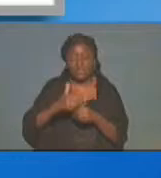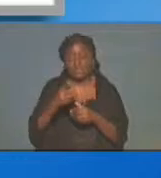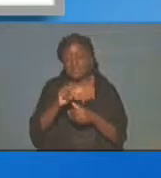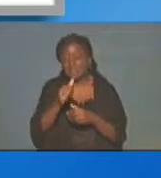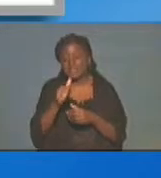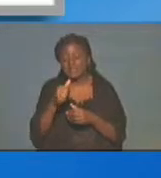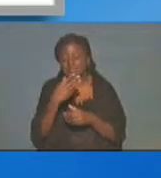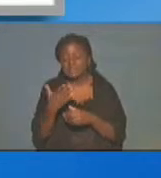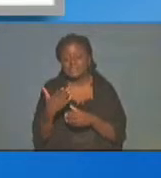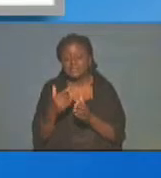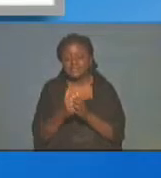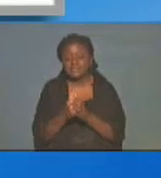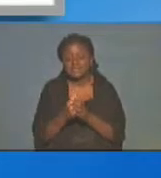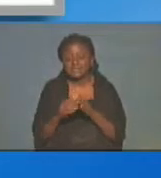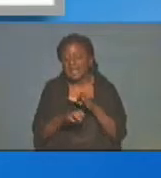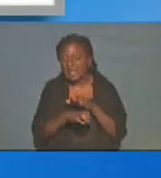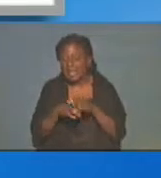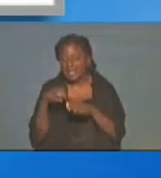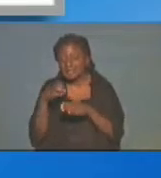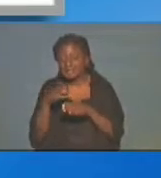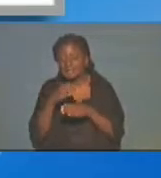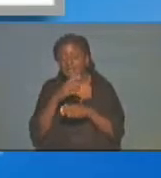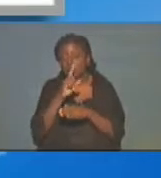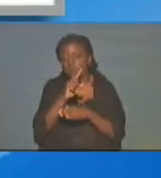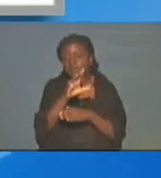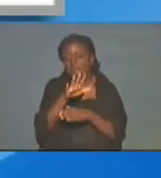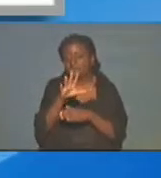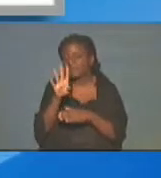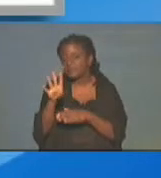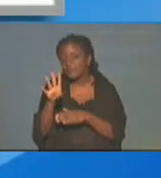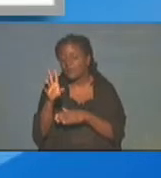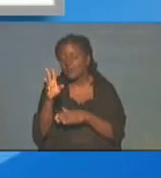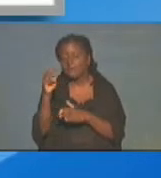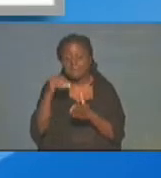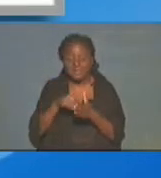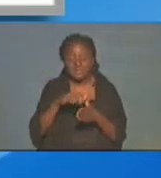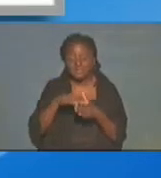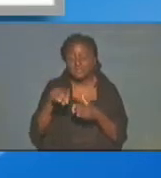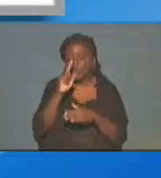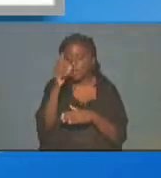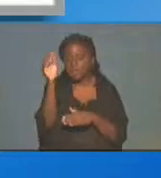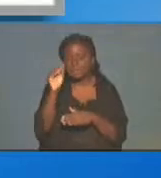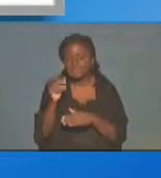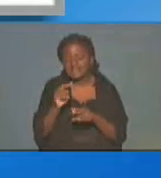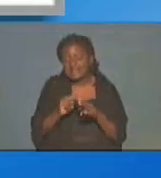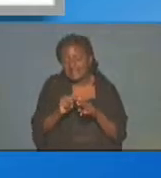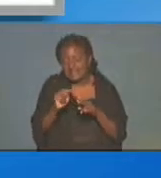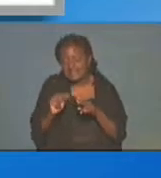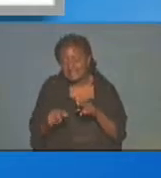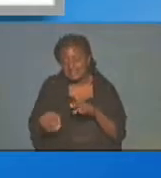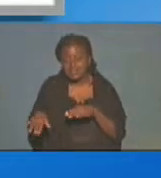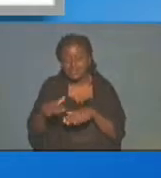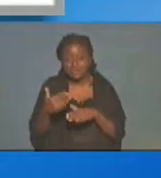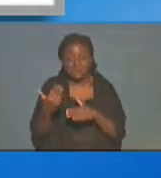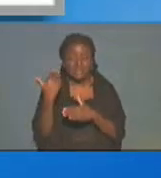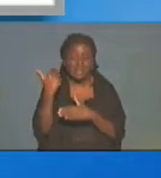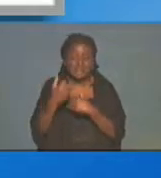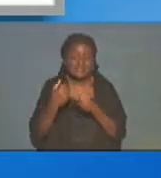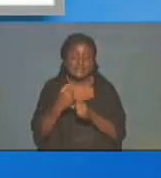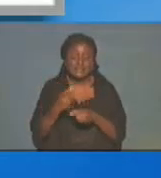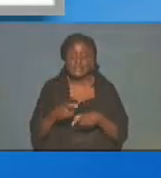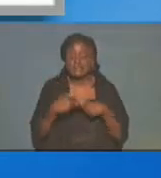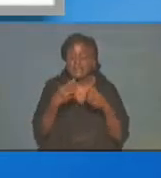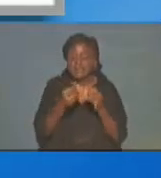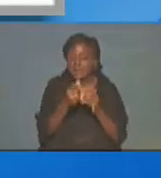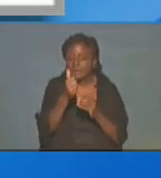for exports, this totaled $154 million, a 1% decrease over last year. Now, contributing the